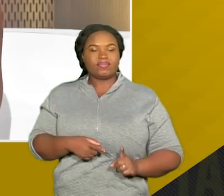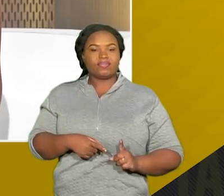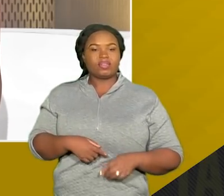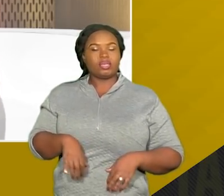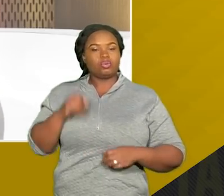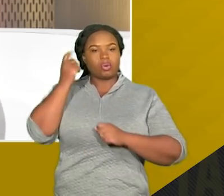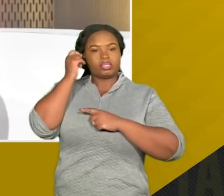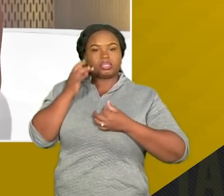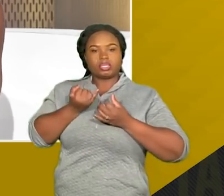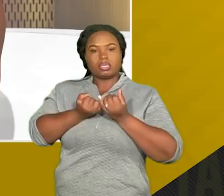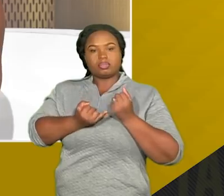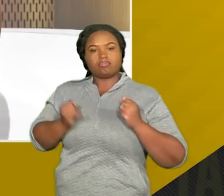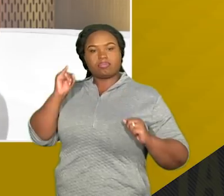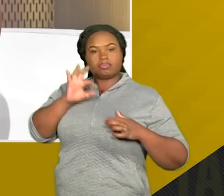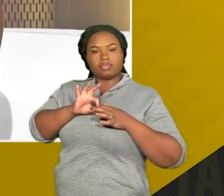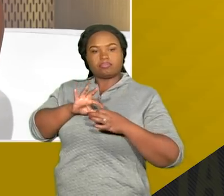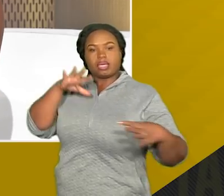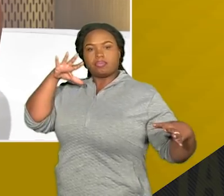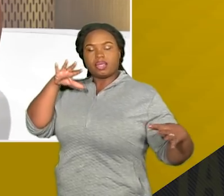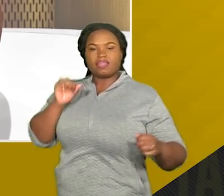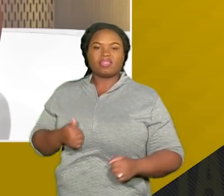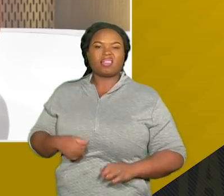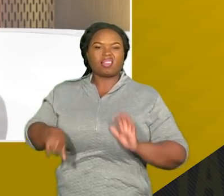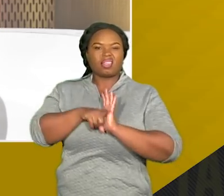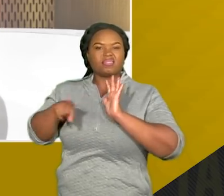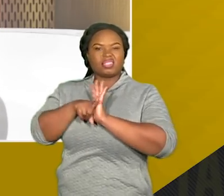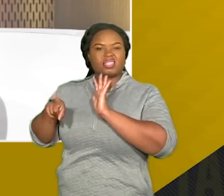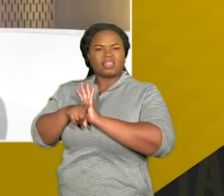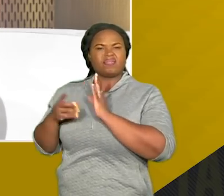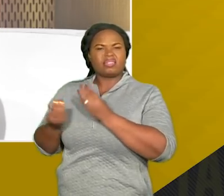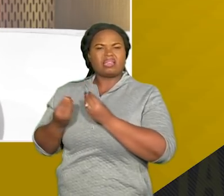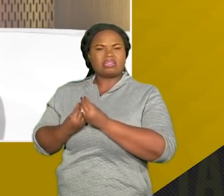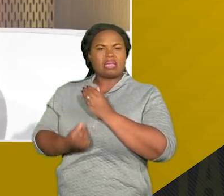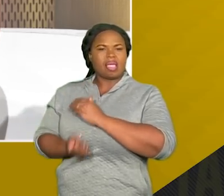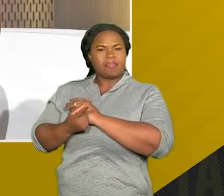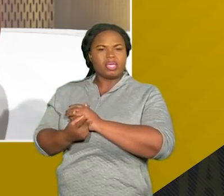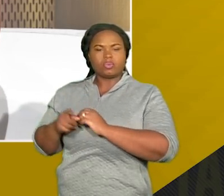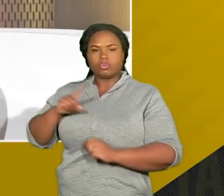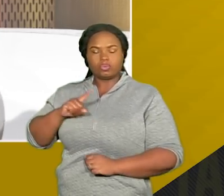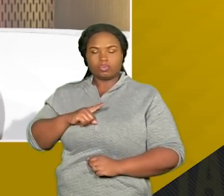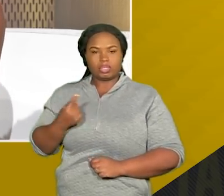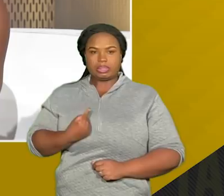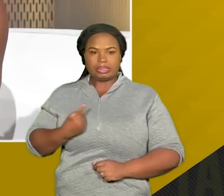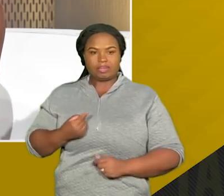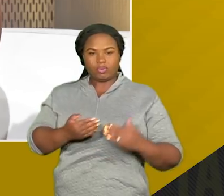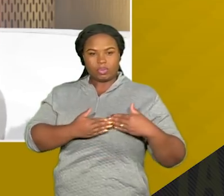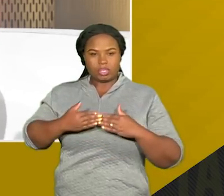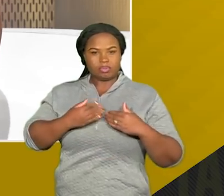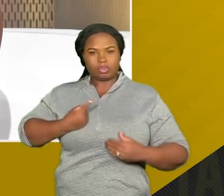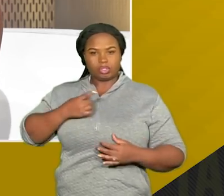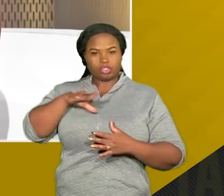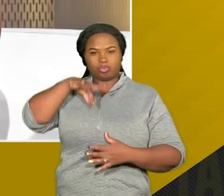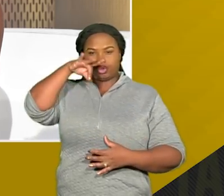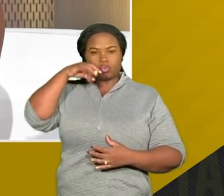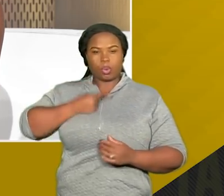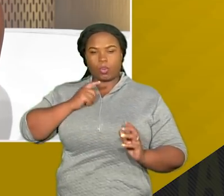kusukile kuwe. Are those are times that such things will happen and be successful, because even you yourself, I was nagegelanga in a spiritual